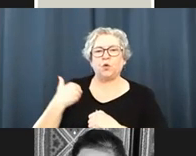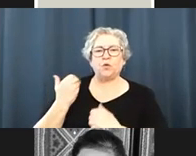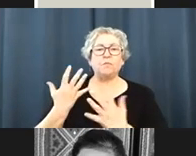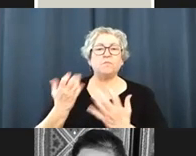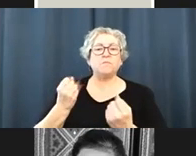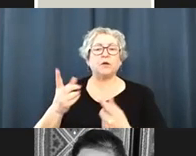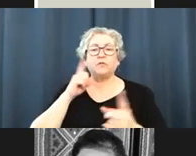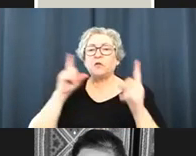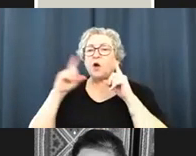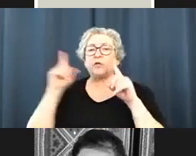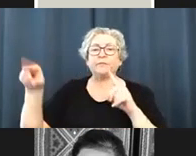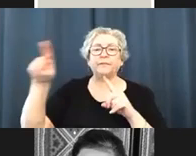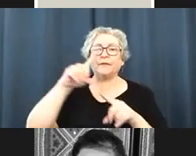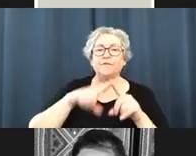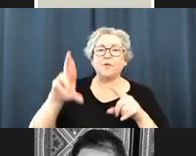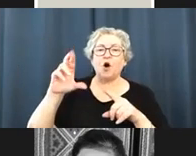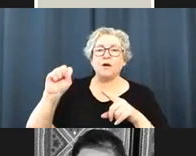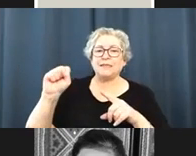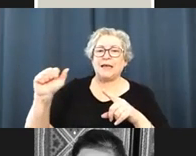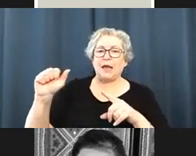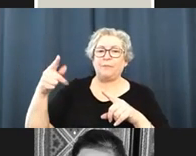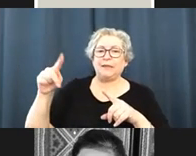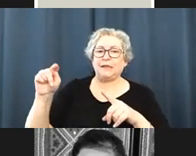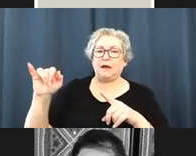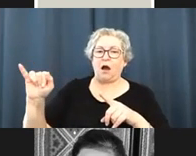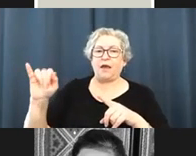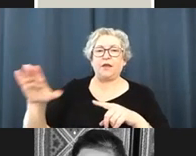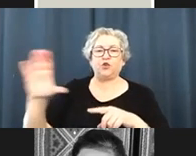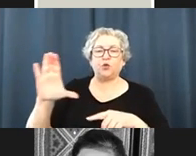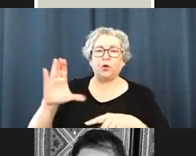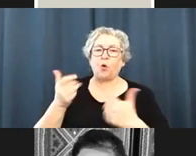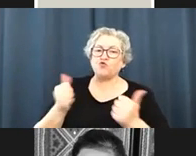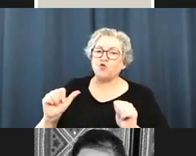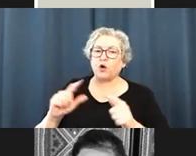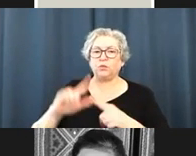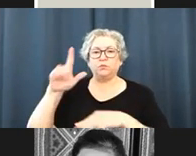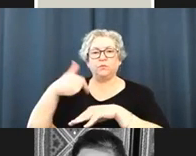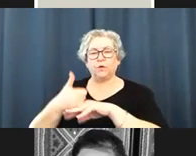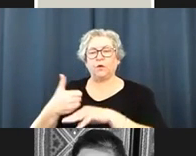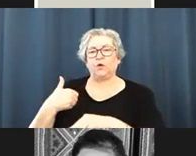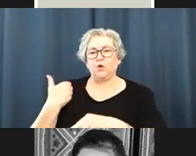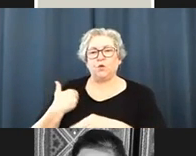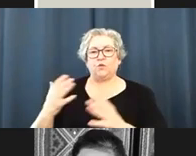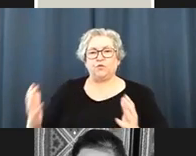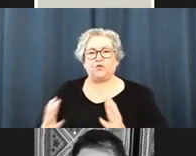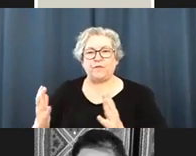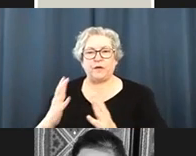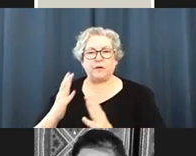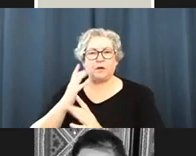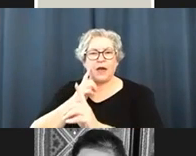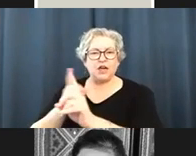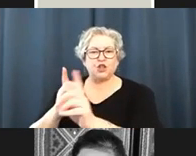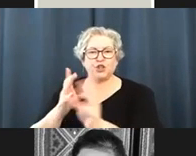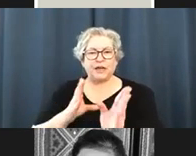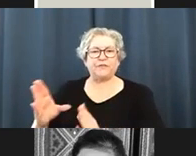from today from the RSA PTIs are doing or trying to establish youth-led, youth-driven initiatives, and that's awesome, but we